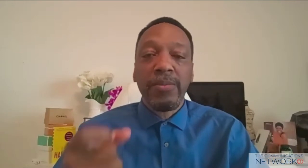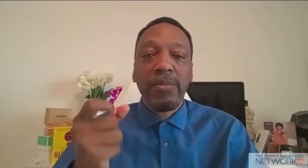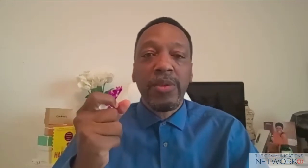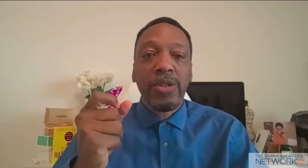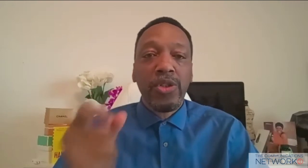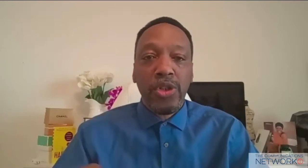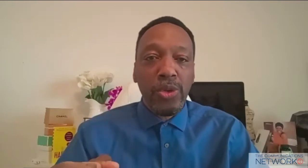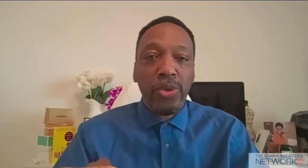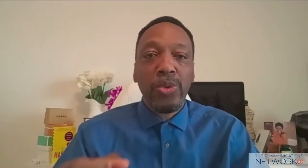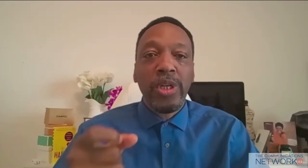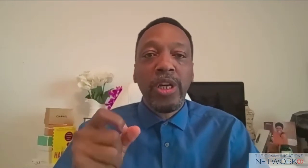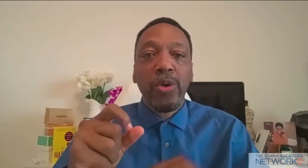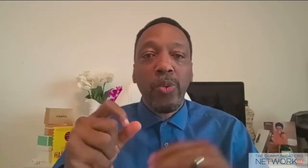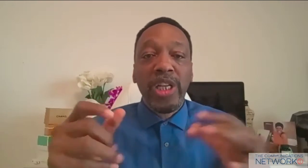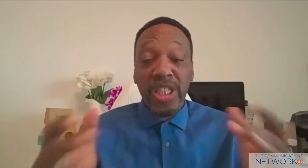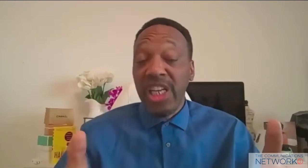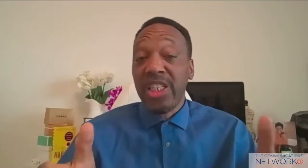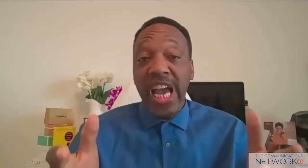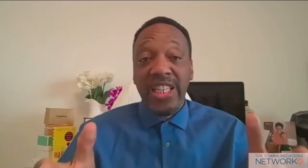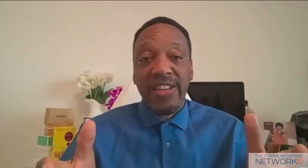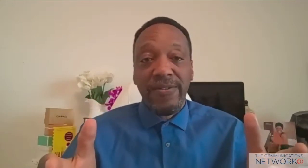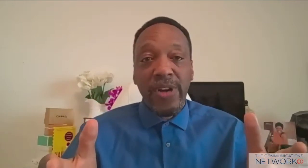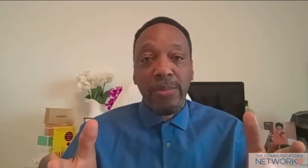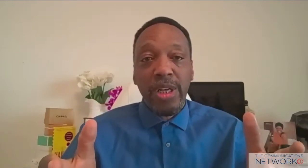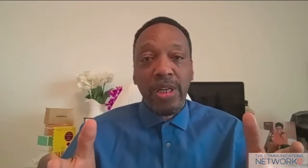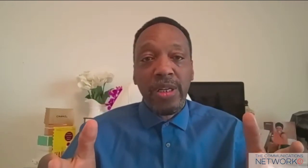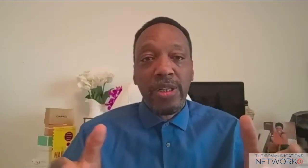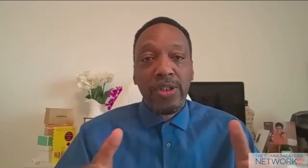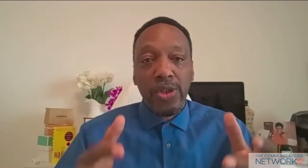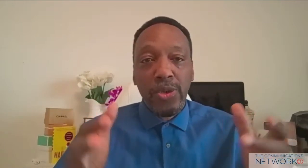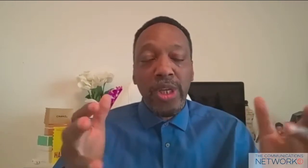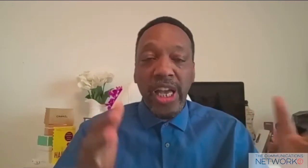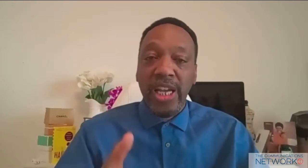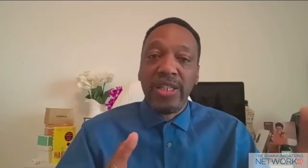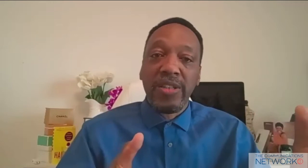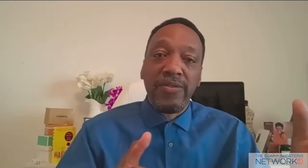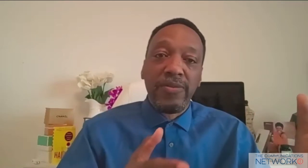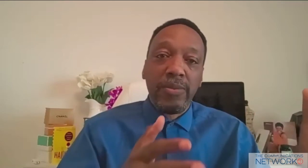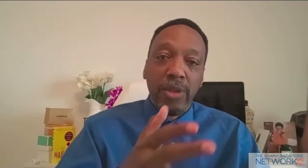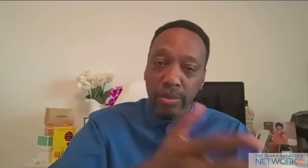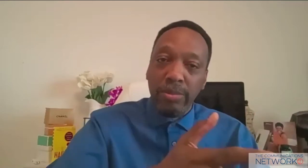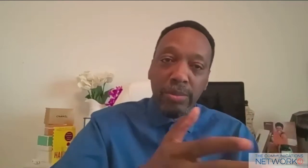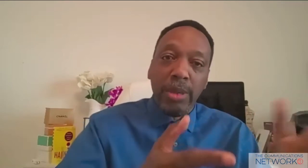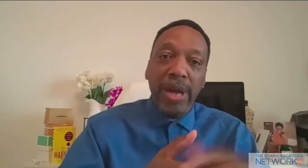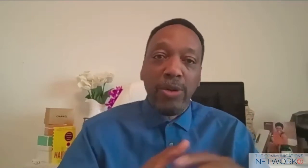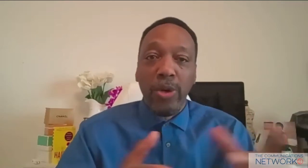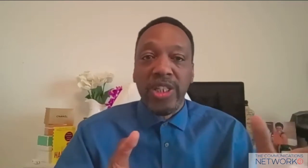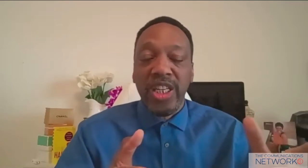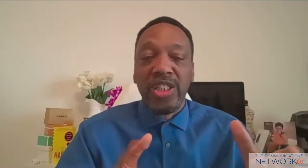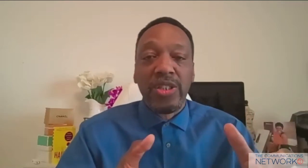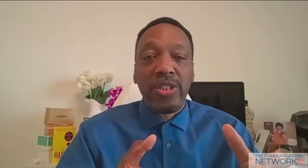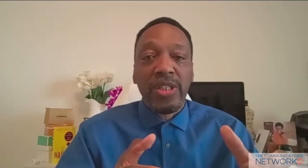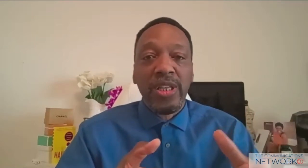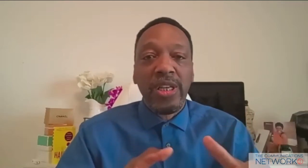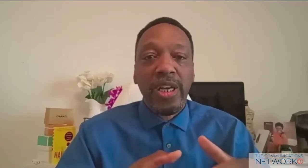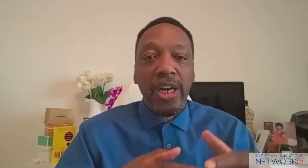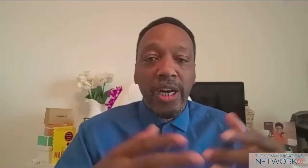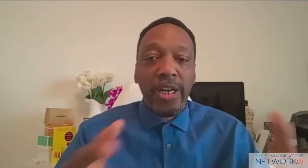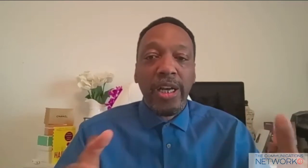family. Two, we teach asset framing to the heads of impact